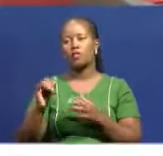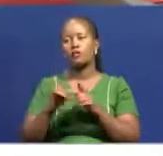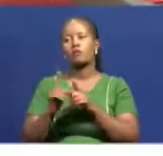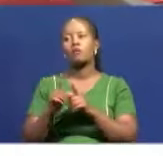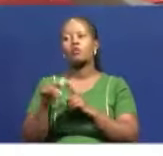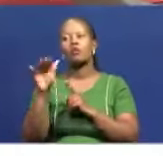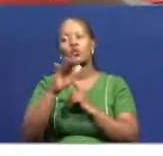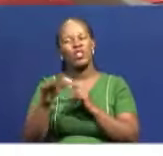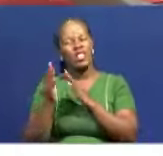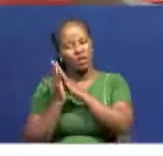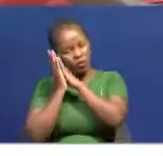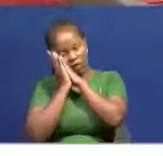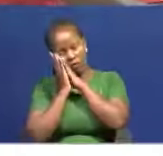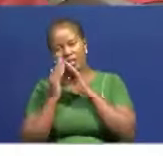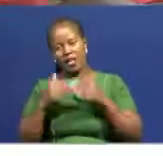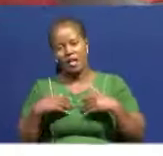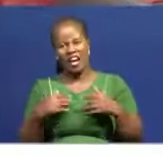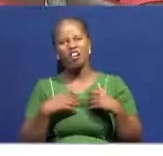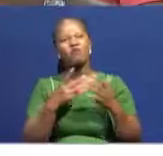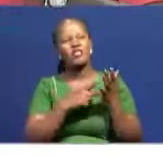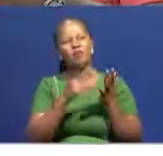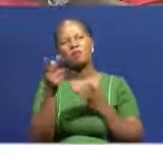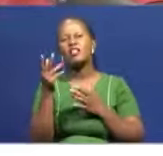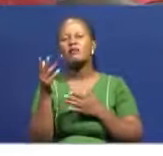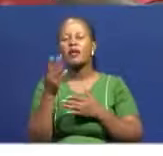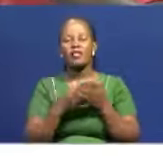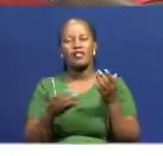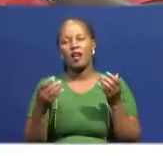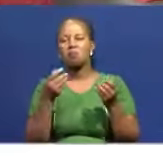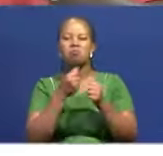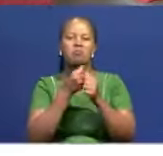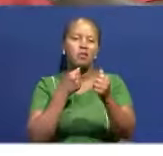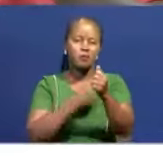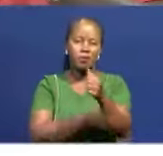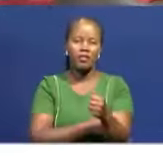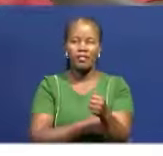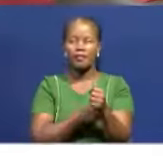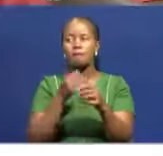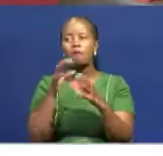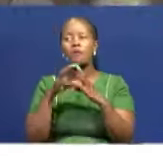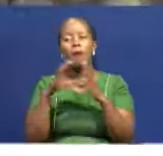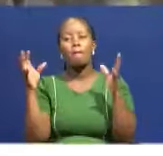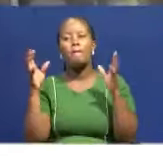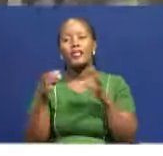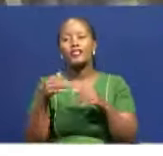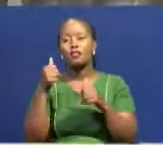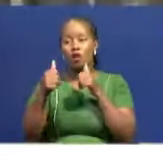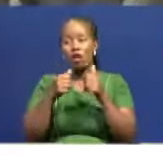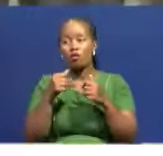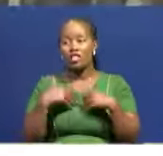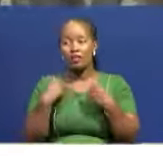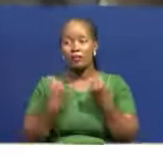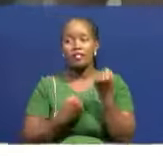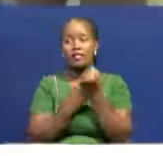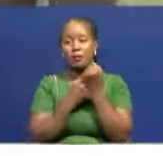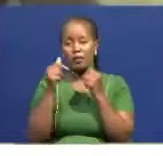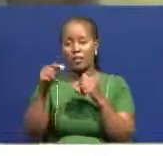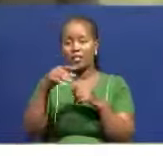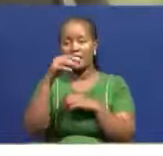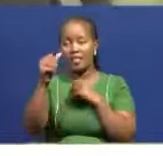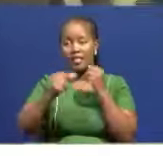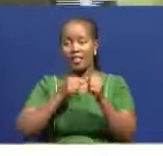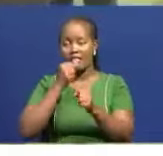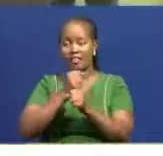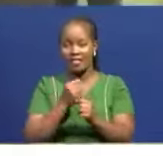has been covered by some of these clubs. So actually the main sponsors of each of these franchises this year are actually those main